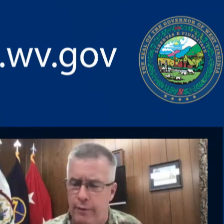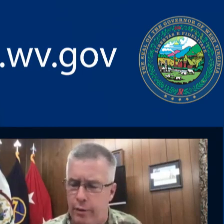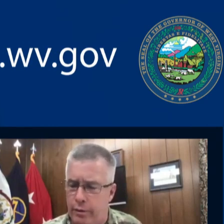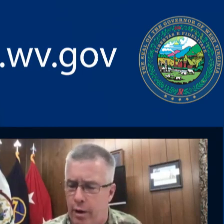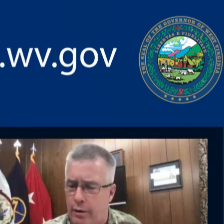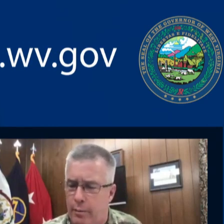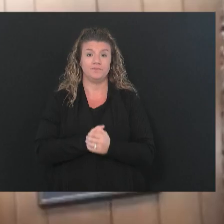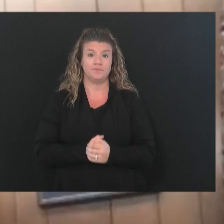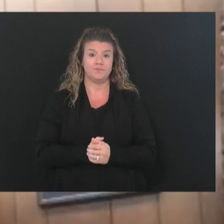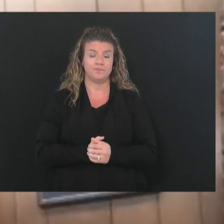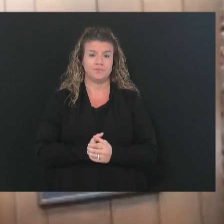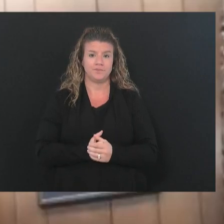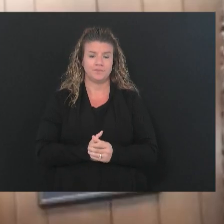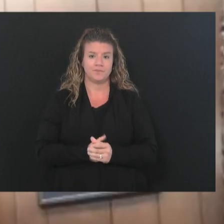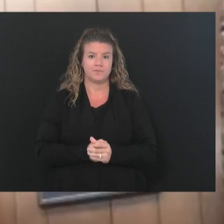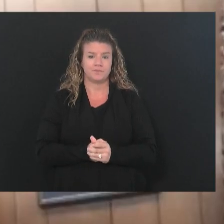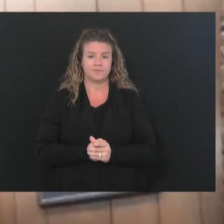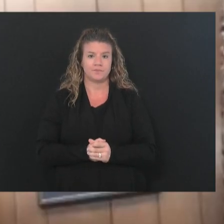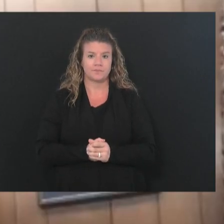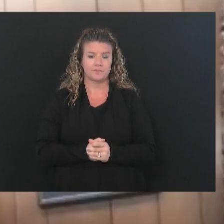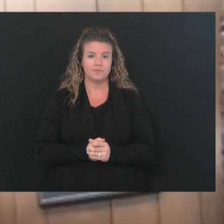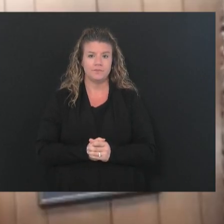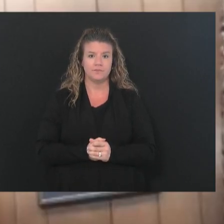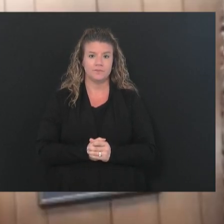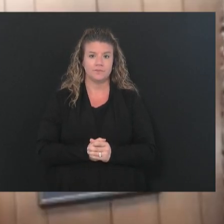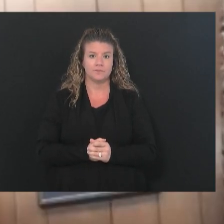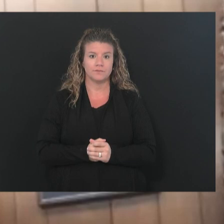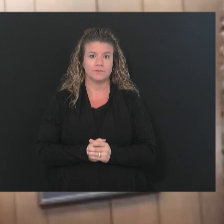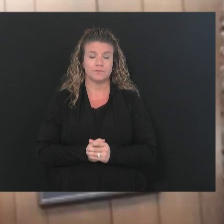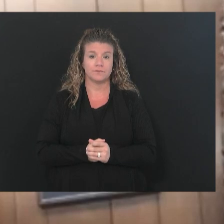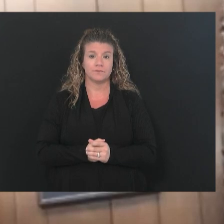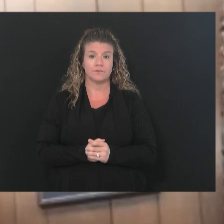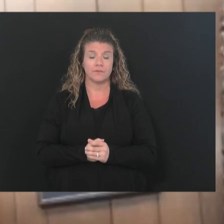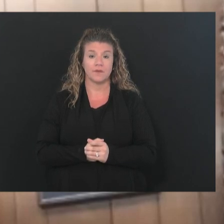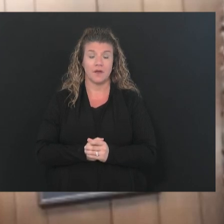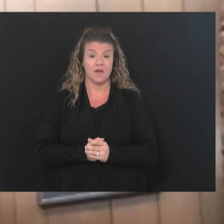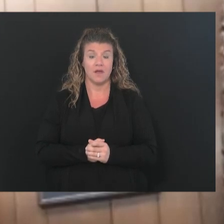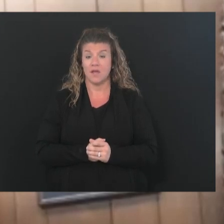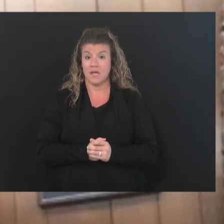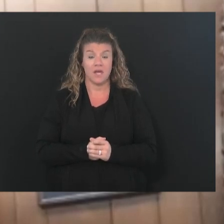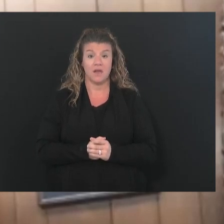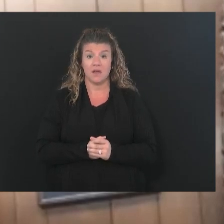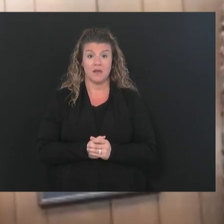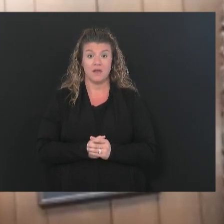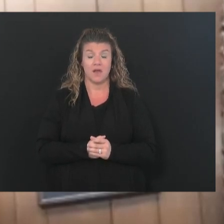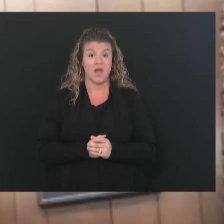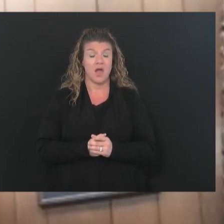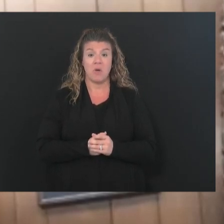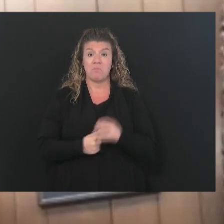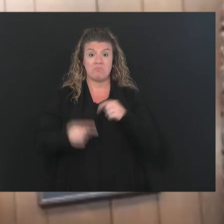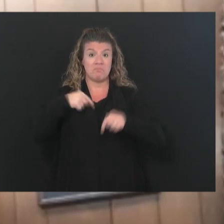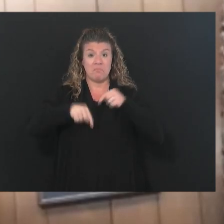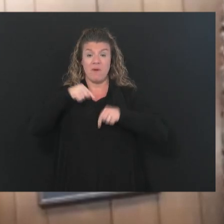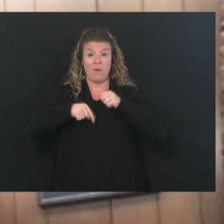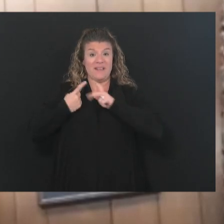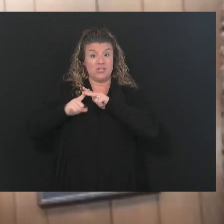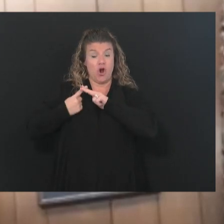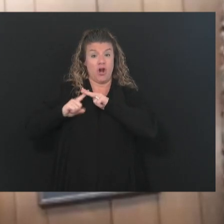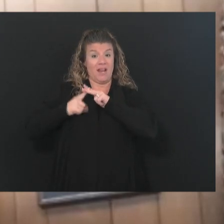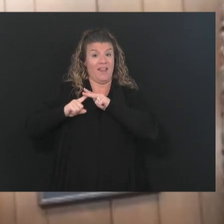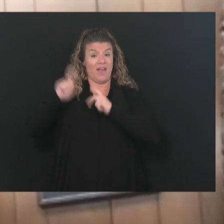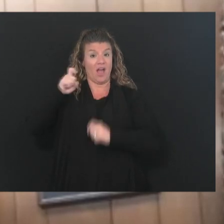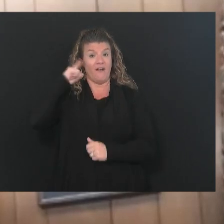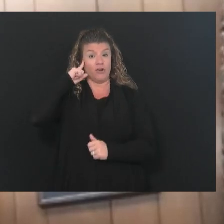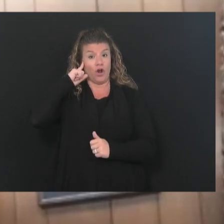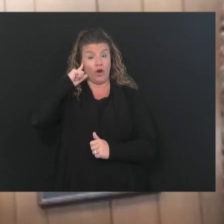the governor talked about. So one of the things we did early on is the governor authorized us to buy the reusable PPE,